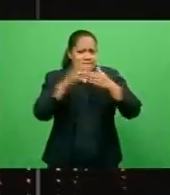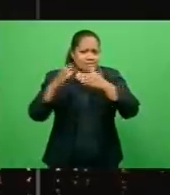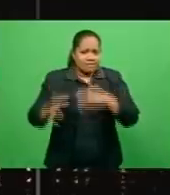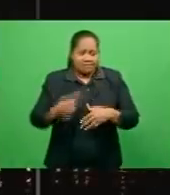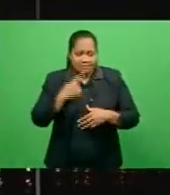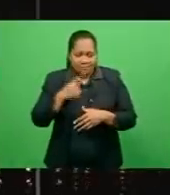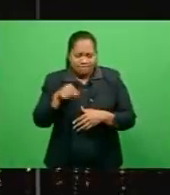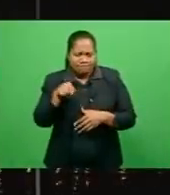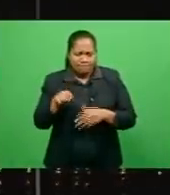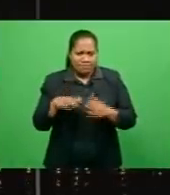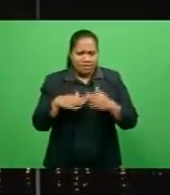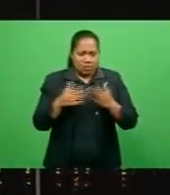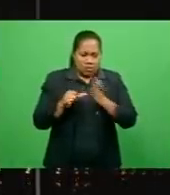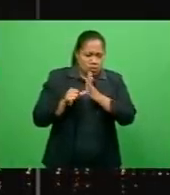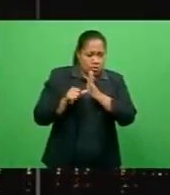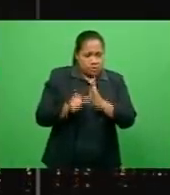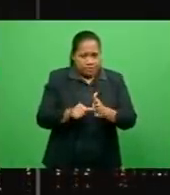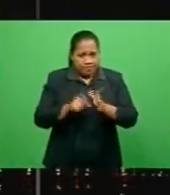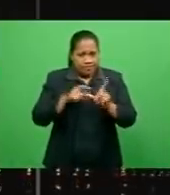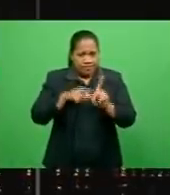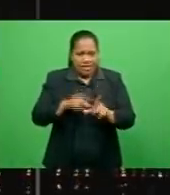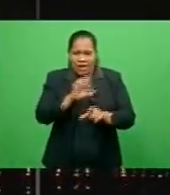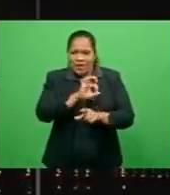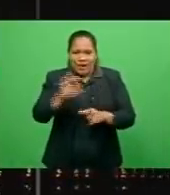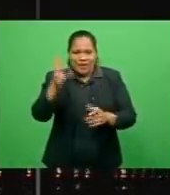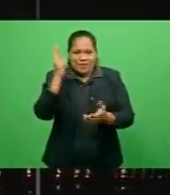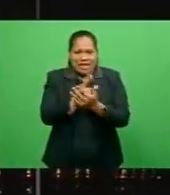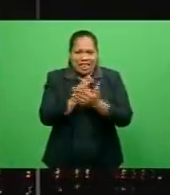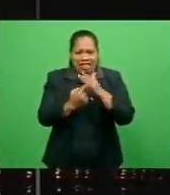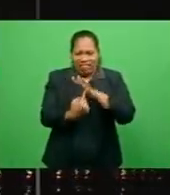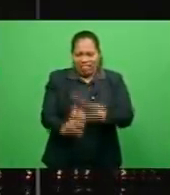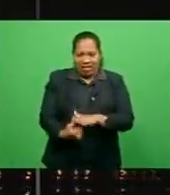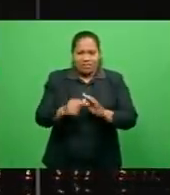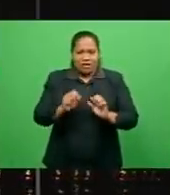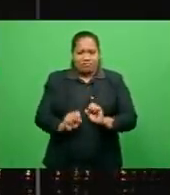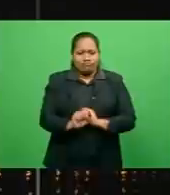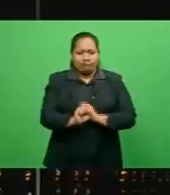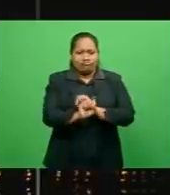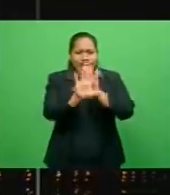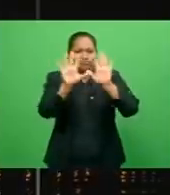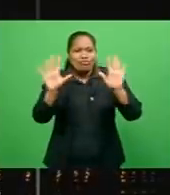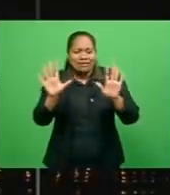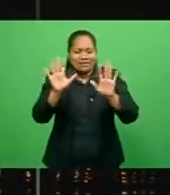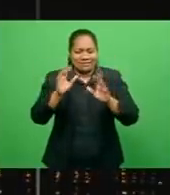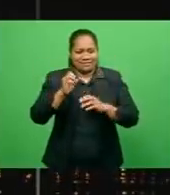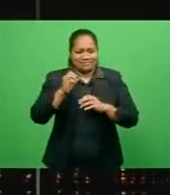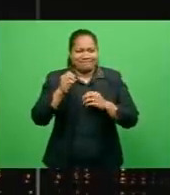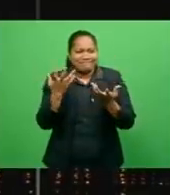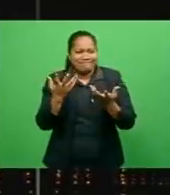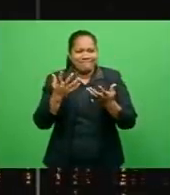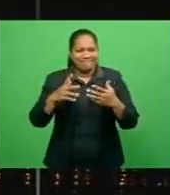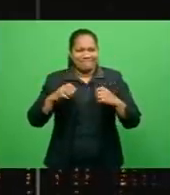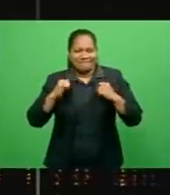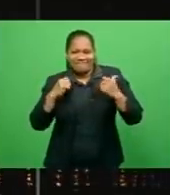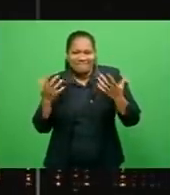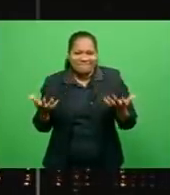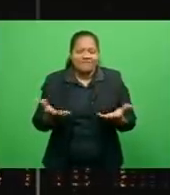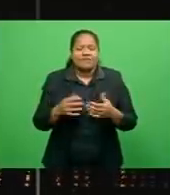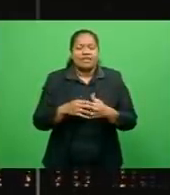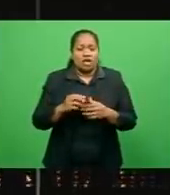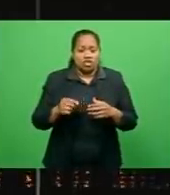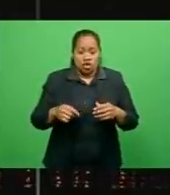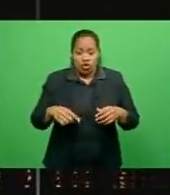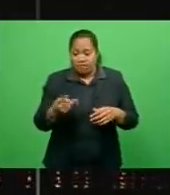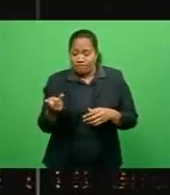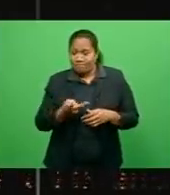see that the tough year has not dampened the bullish spirit of everyday Fijians celebrating independence today. Politicians from both sides